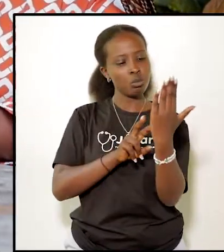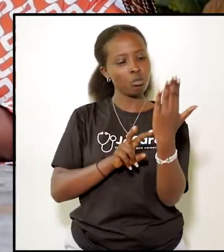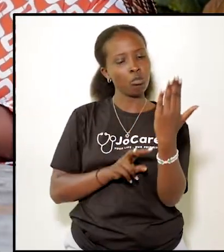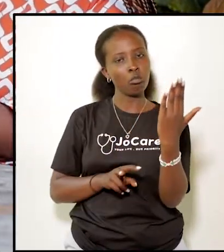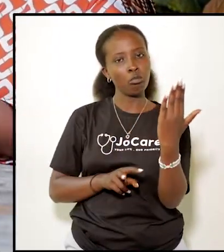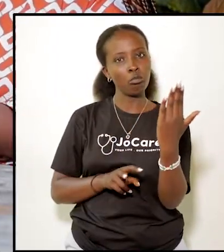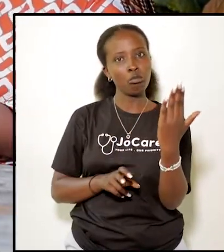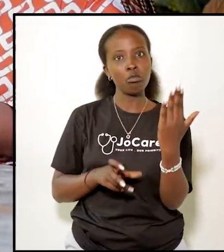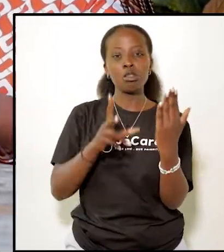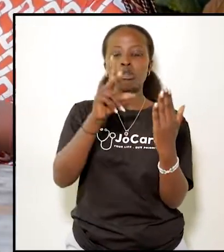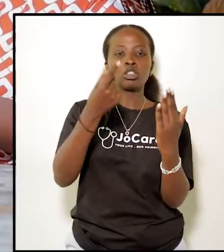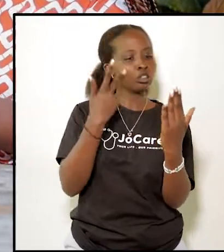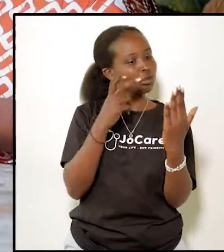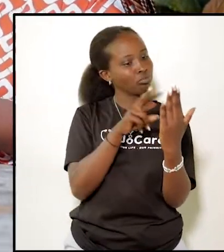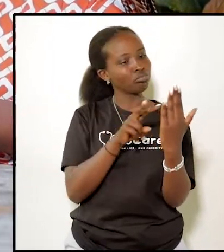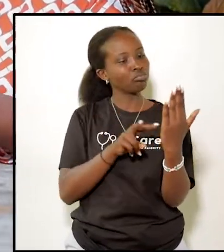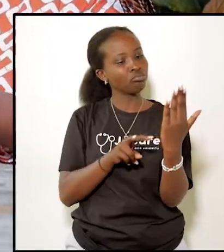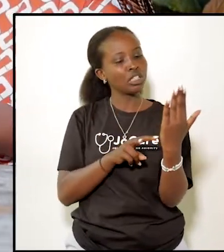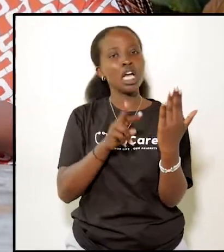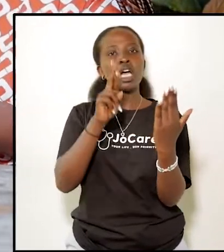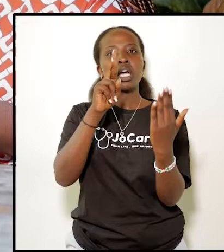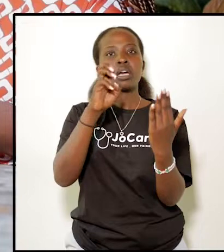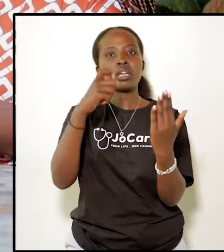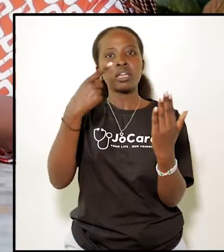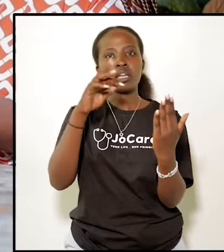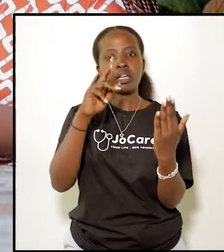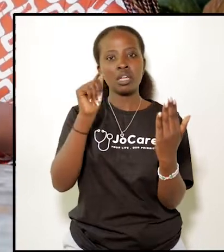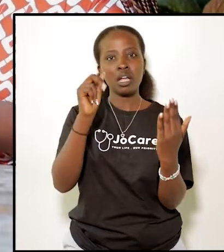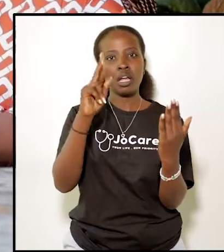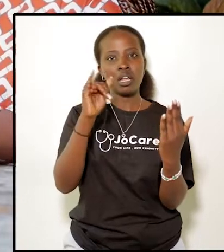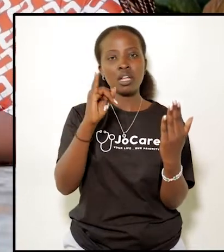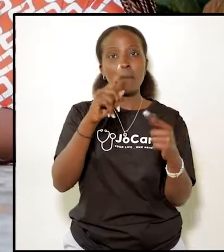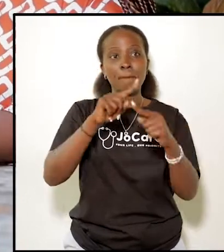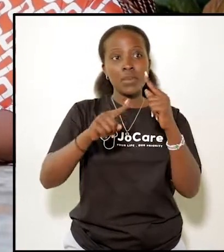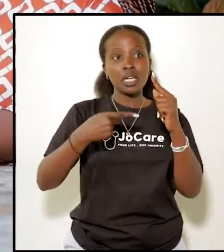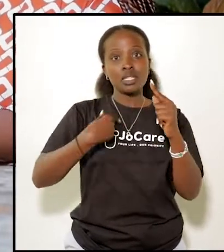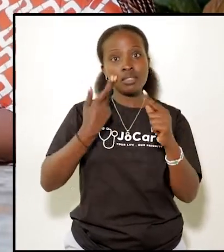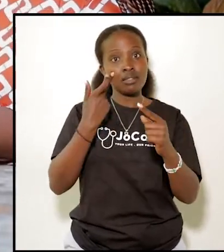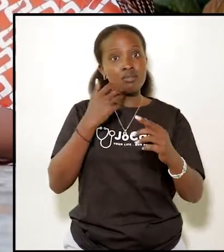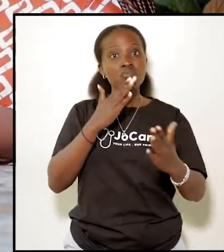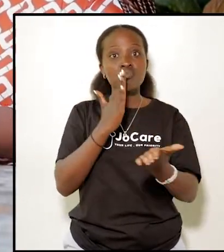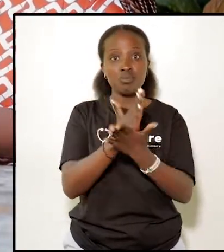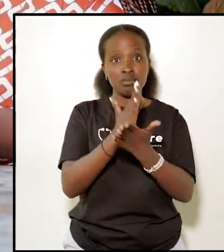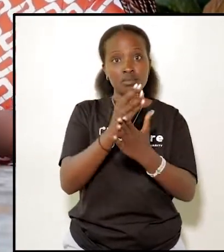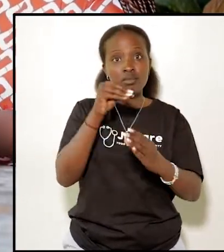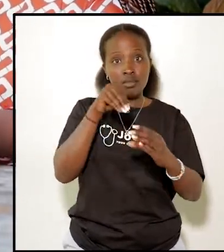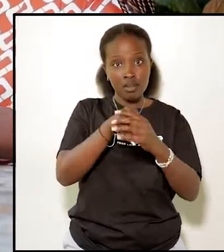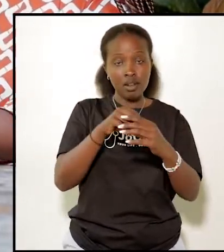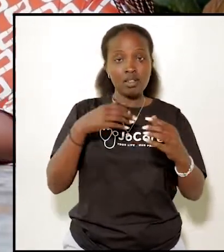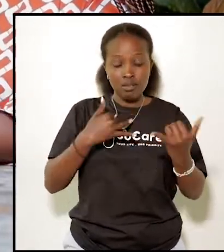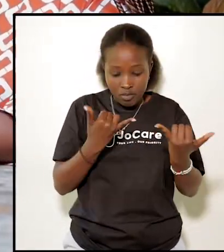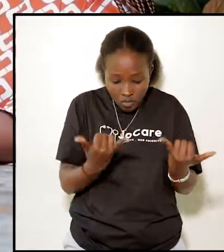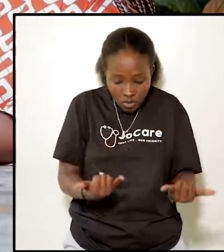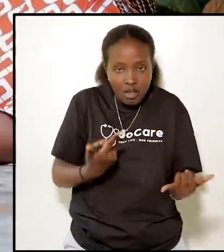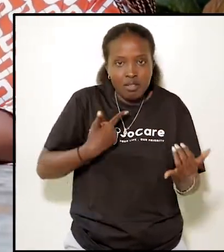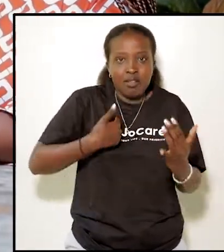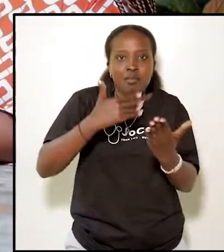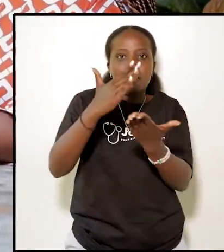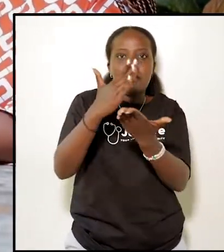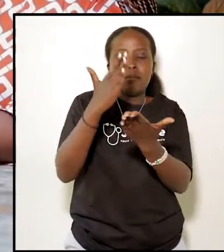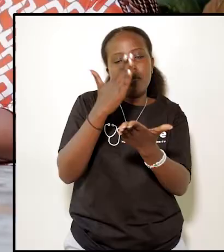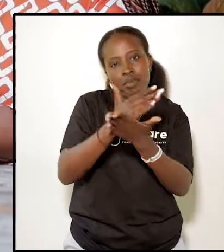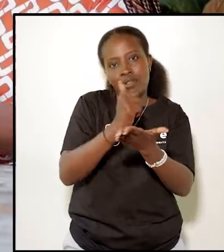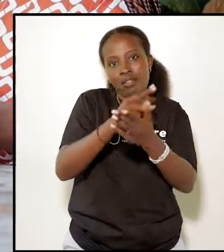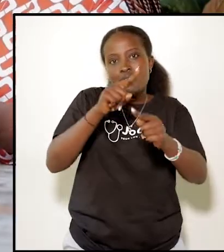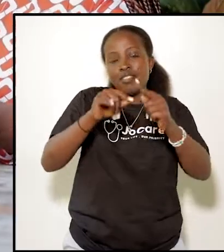bleeding and not bleeding regularly, then there must be causes. The causes can be tackled in these three